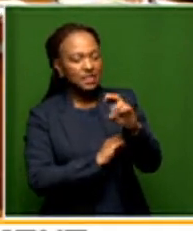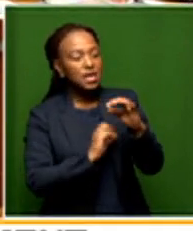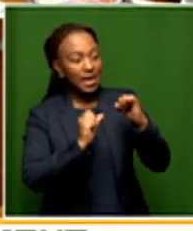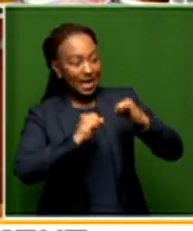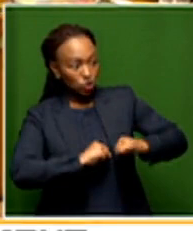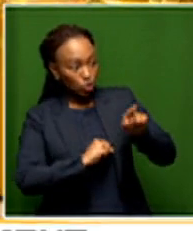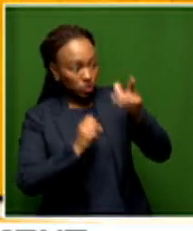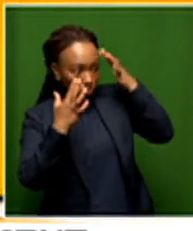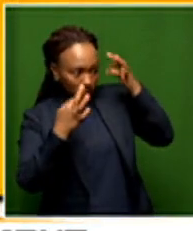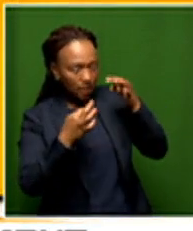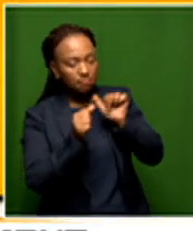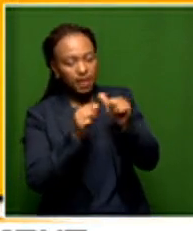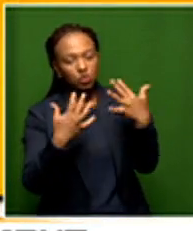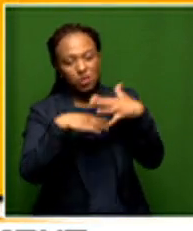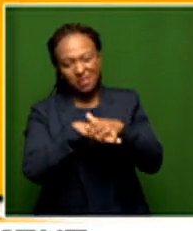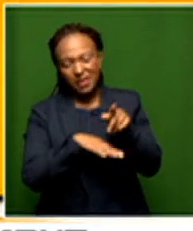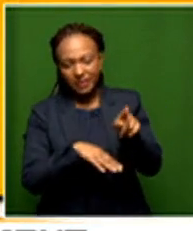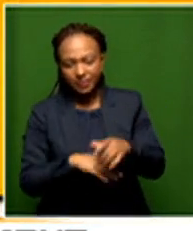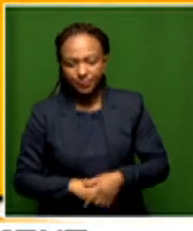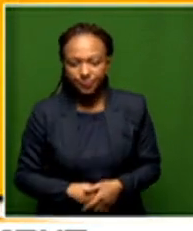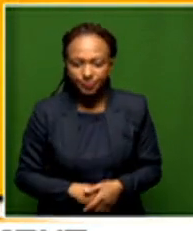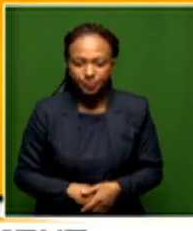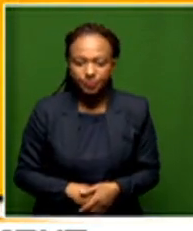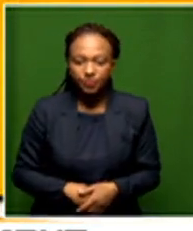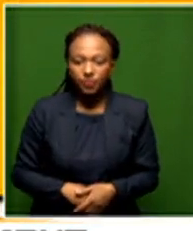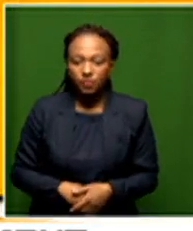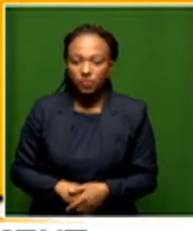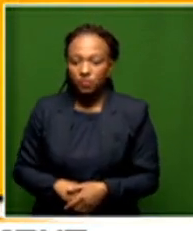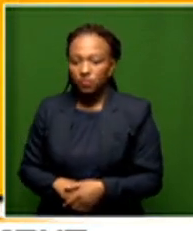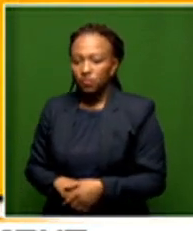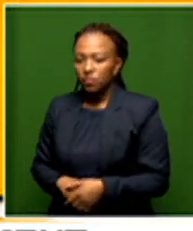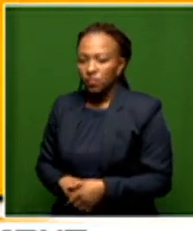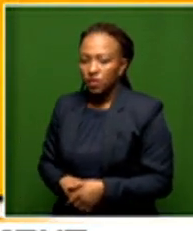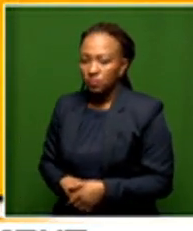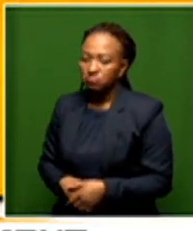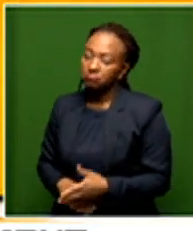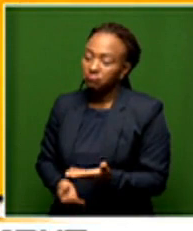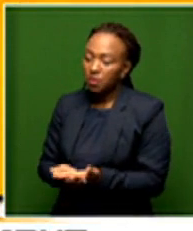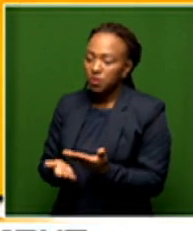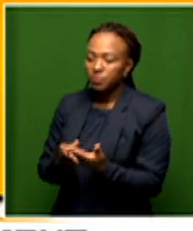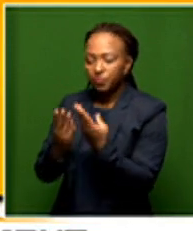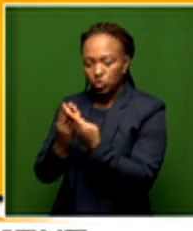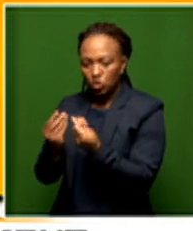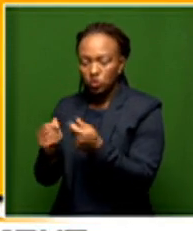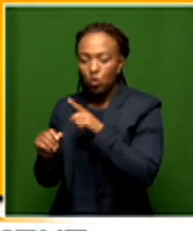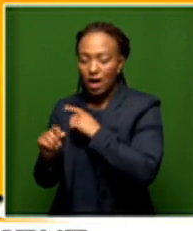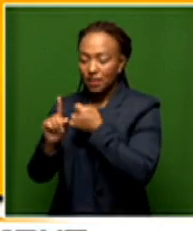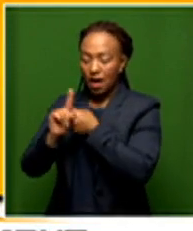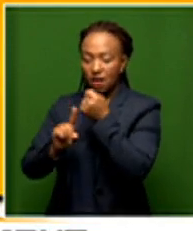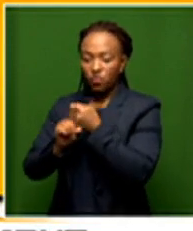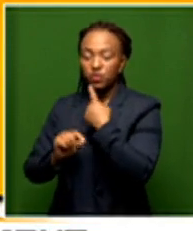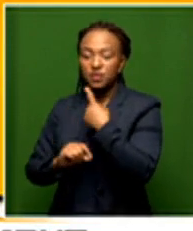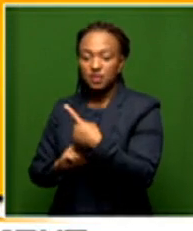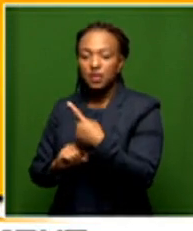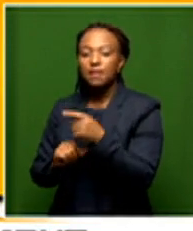By the ANC. Lawson, let me bring you into the conversation. So obviously, I mean, that would be a solution. What Advocate's been saying is bringing